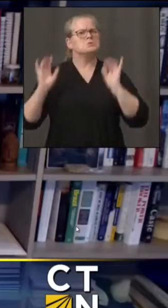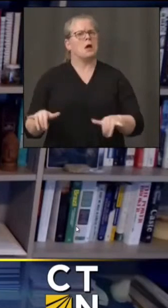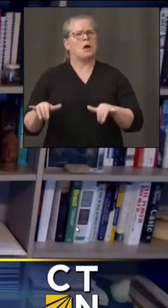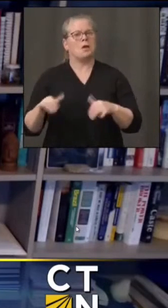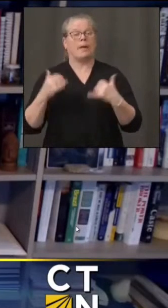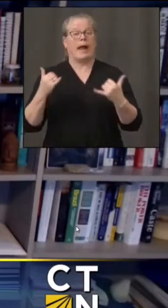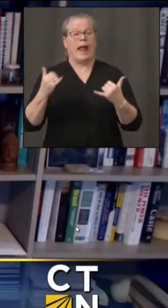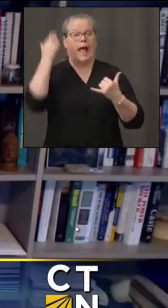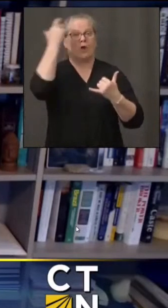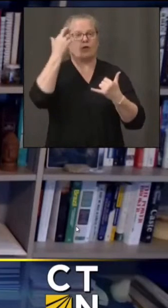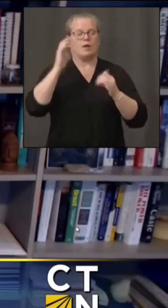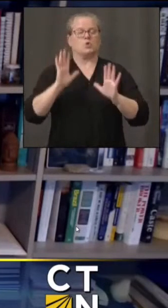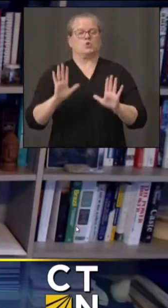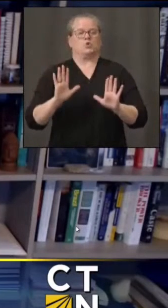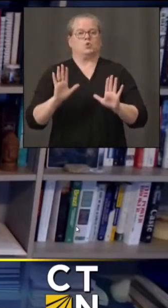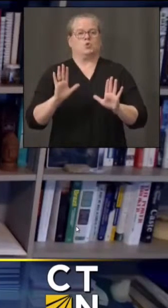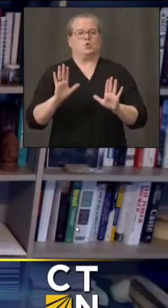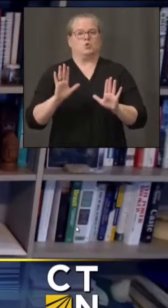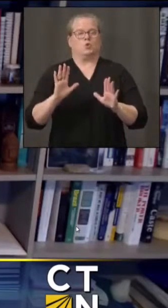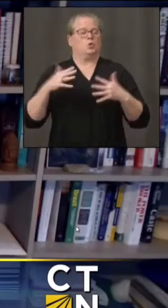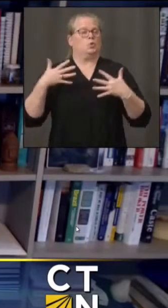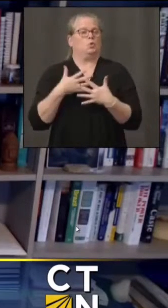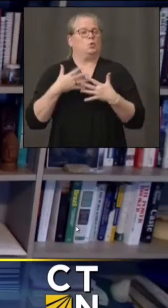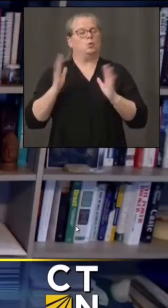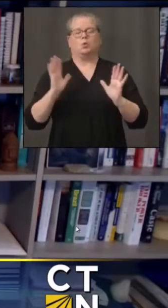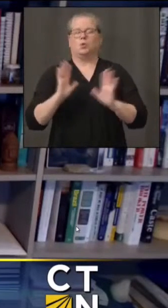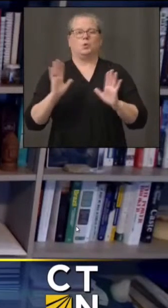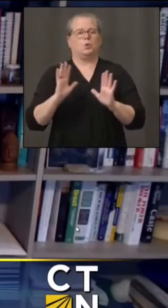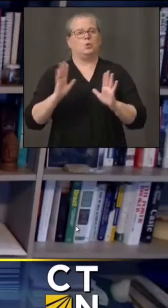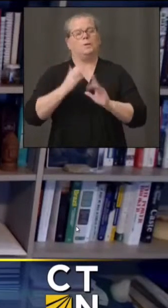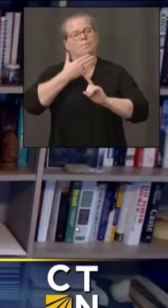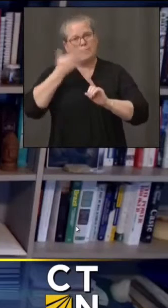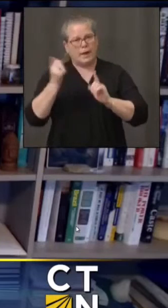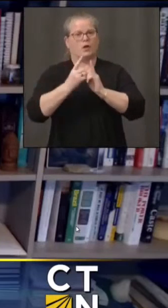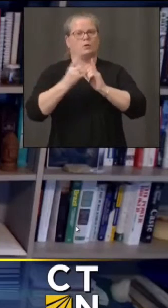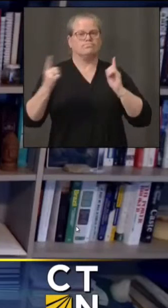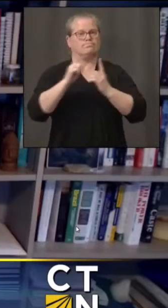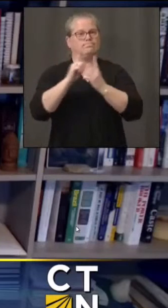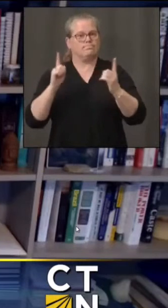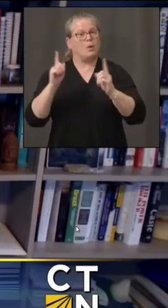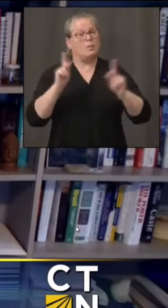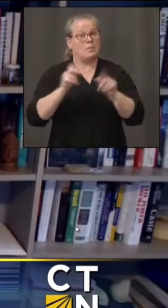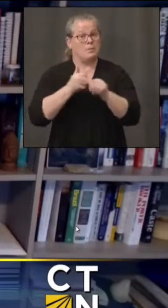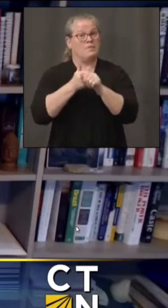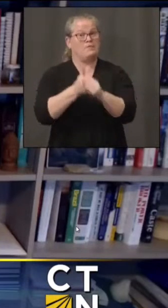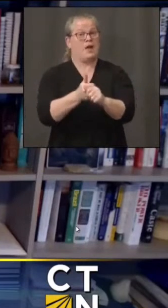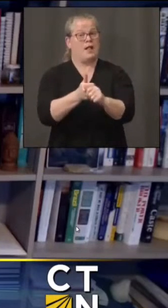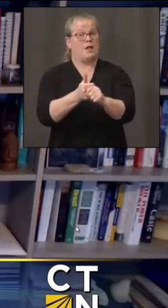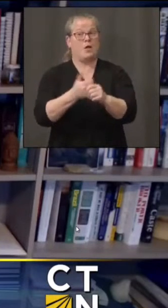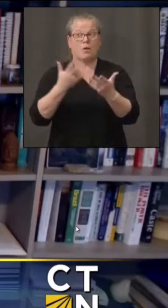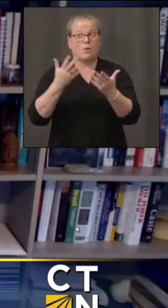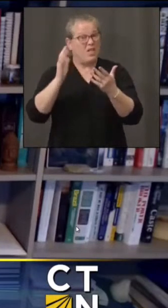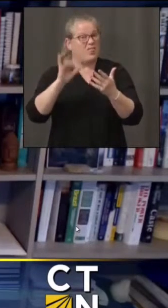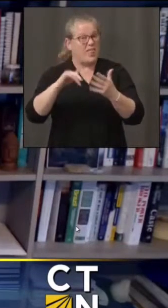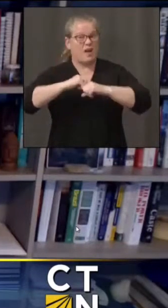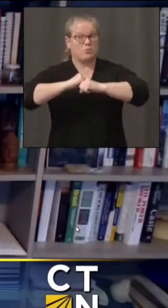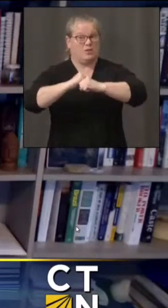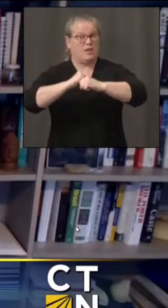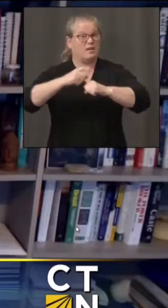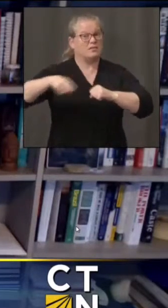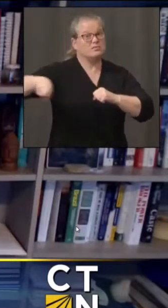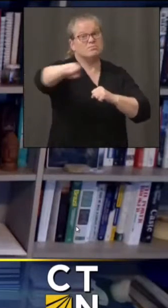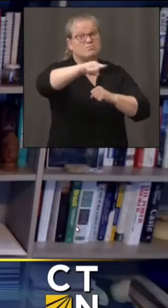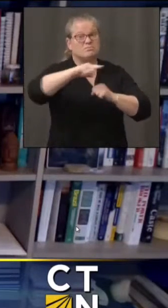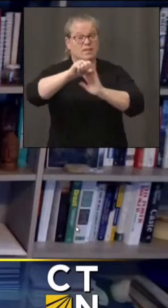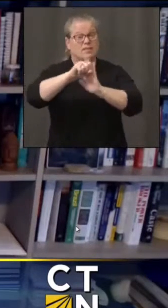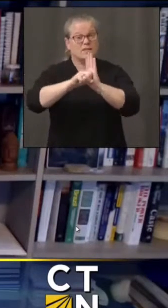contacts. And that's actually protecting the state. So what we're seeing now with these increases that are concerning, but these are going to be brush